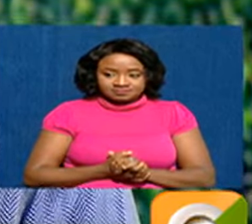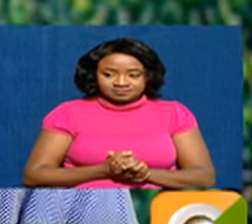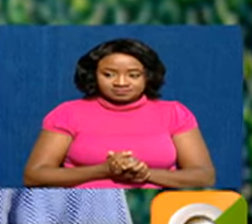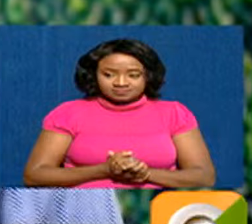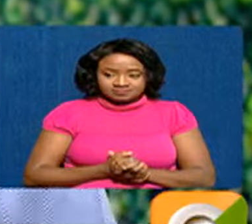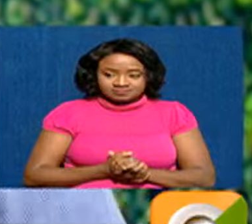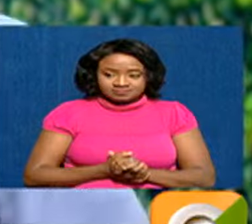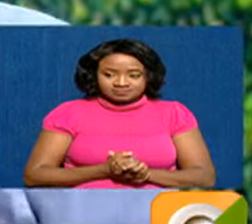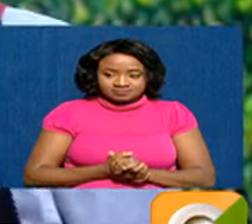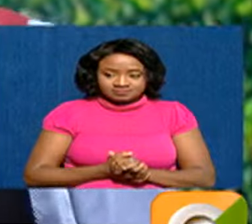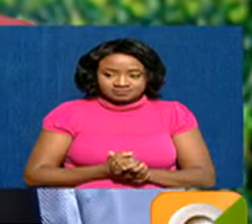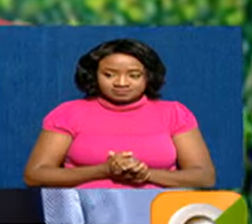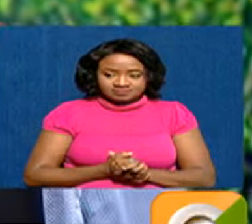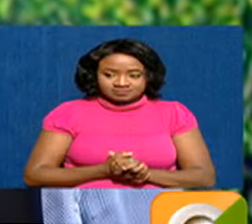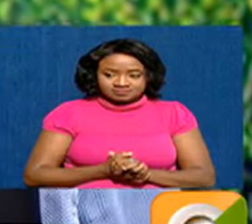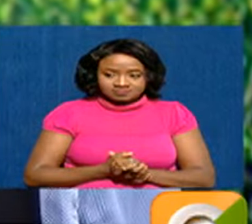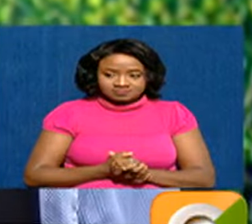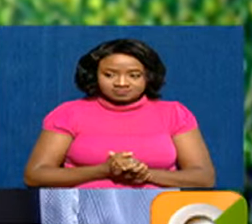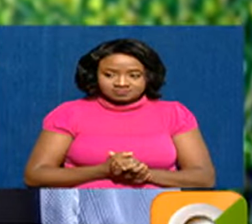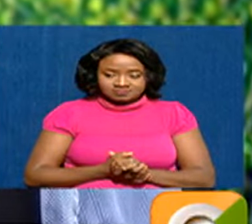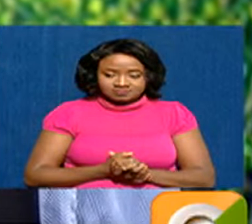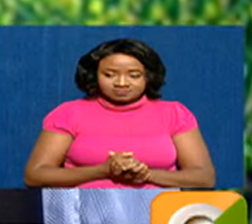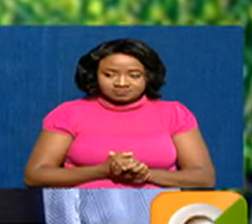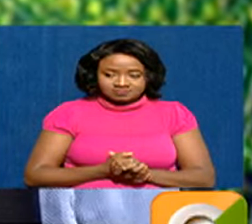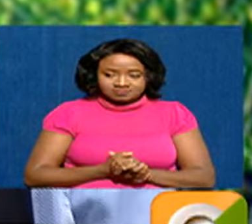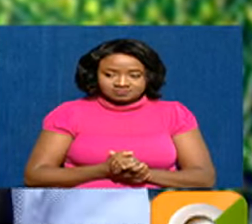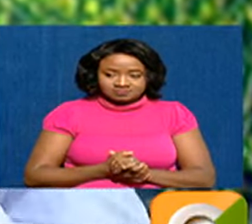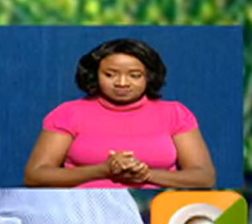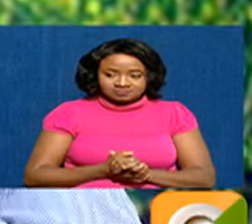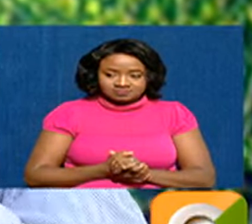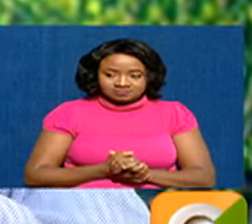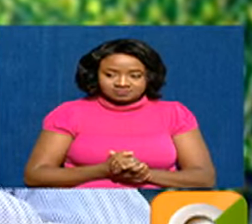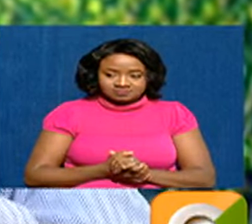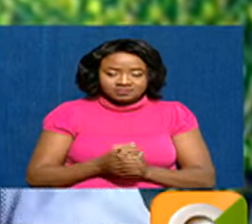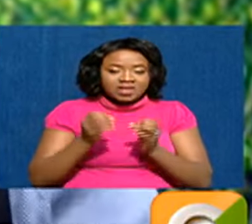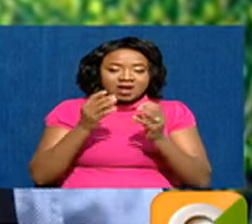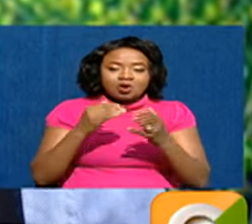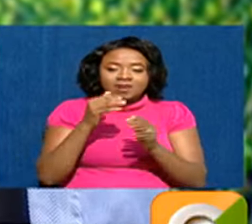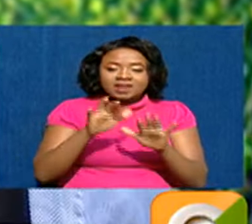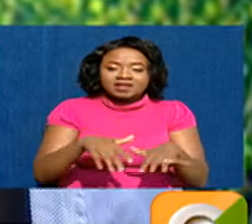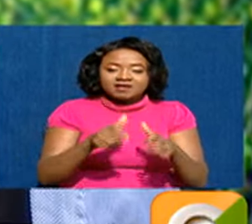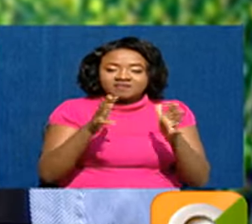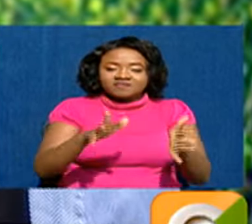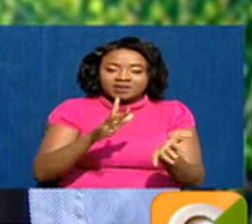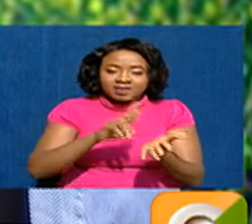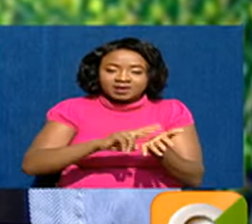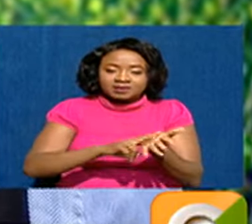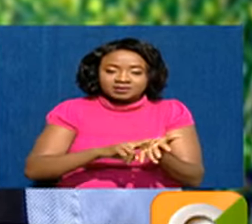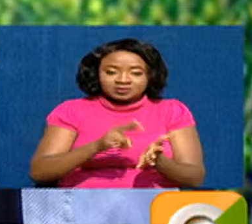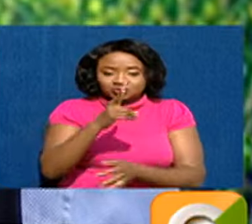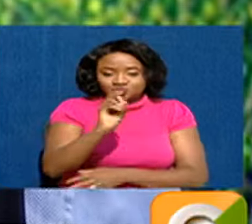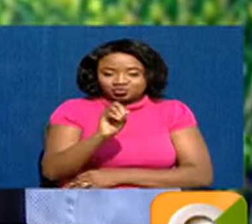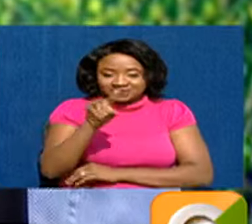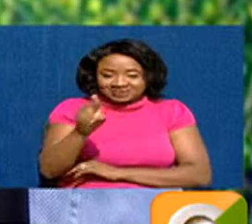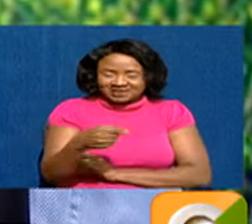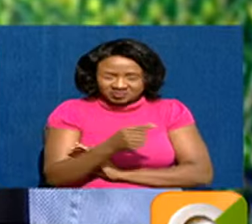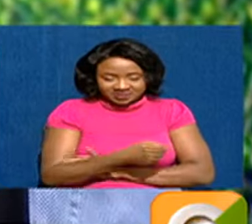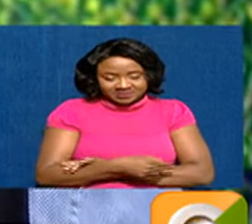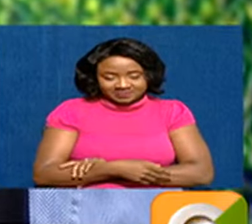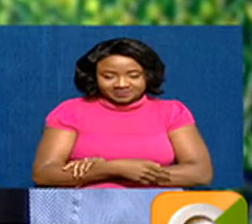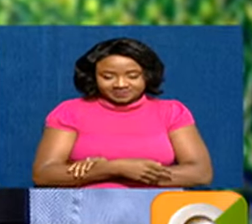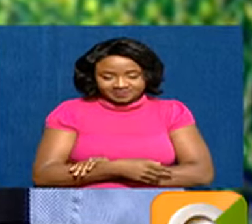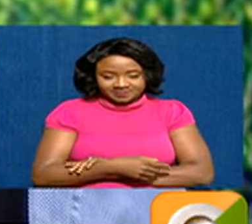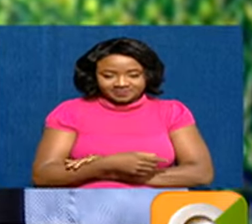it is. Yes, it is. And how many farmers are on this program right now? 20,000.